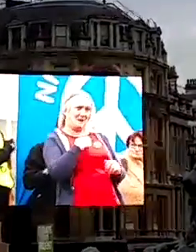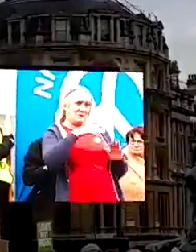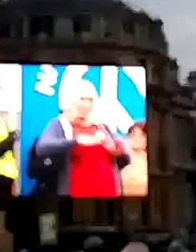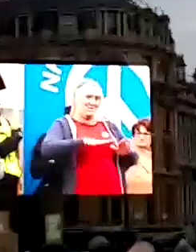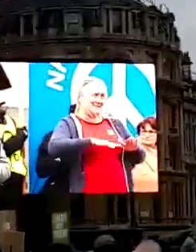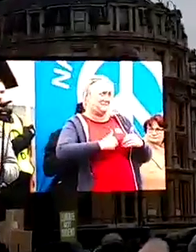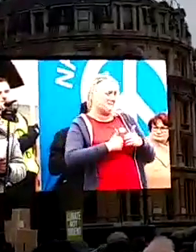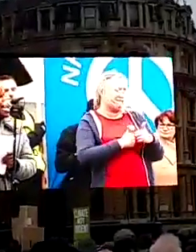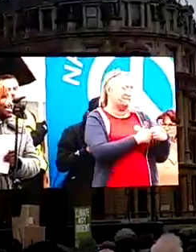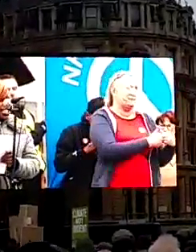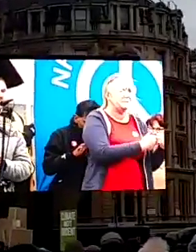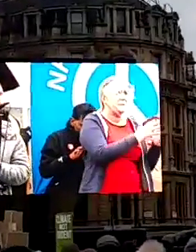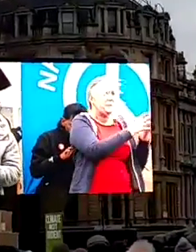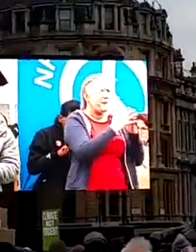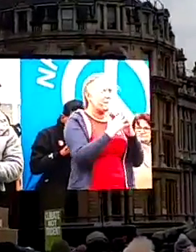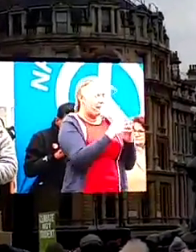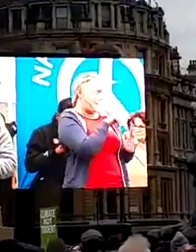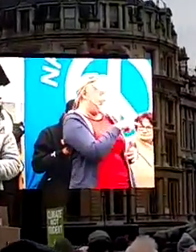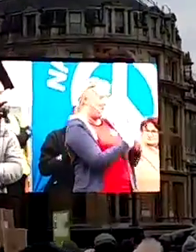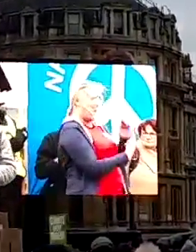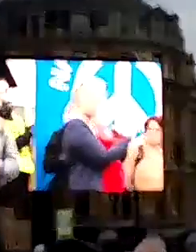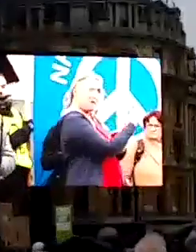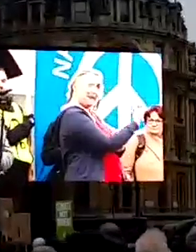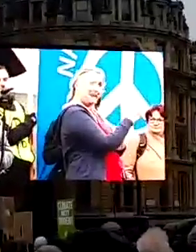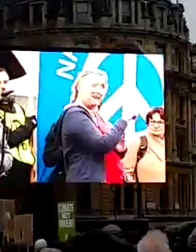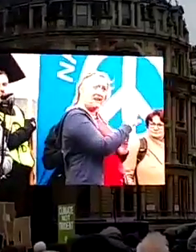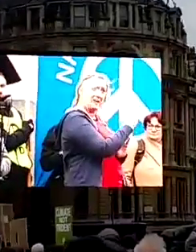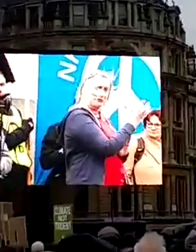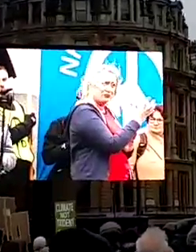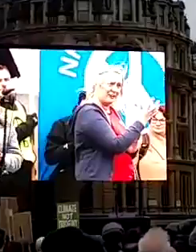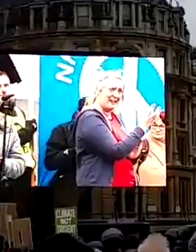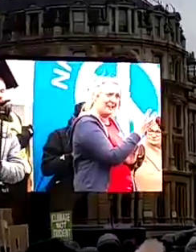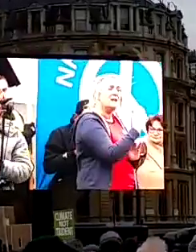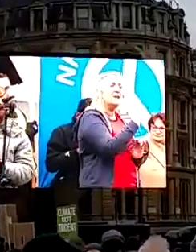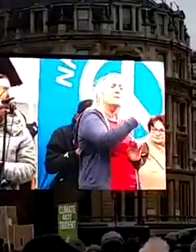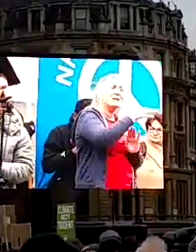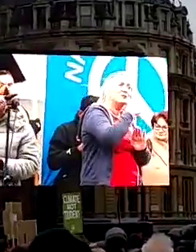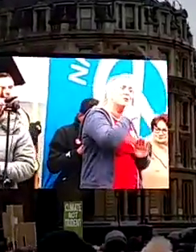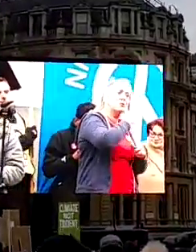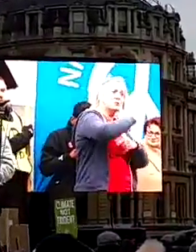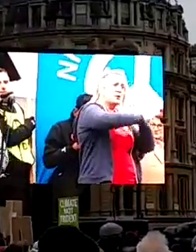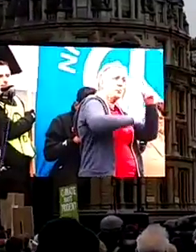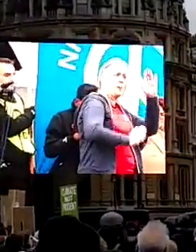nuclear weapons in history. And that is a disgrace!